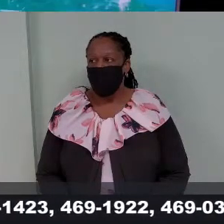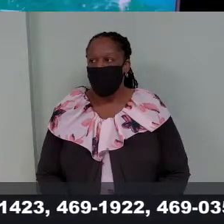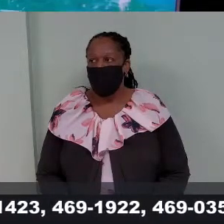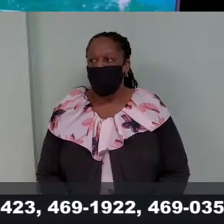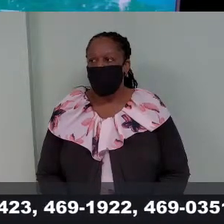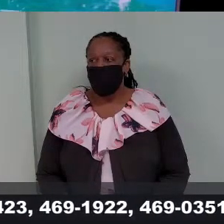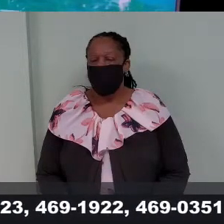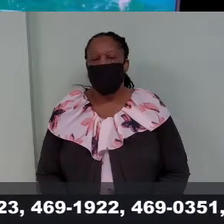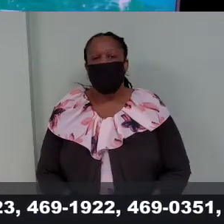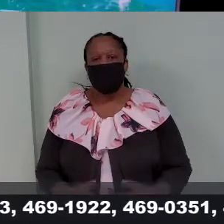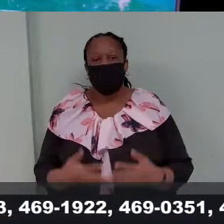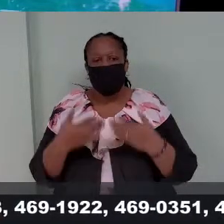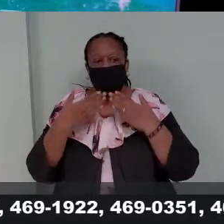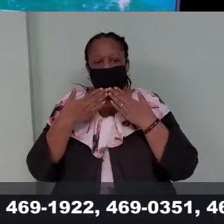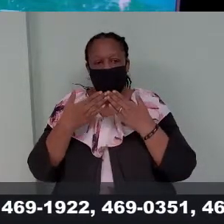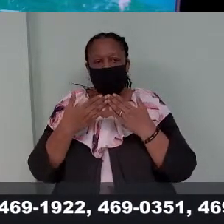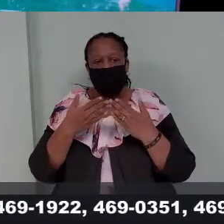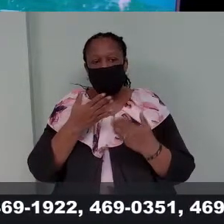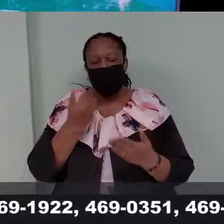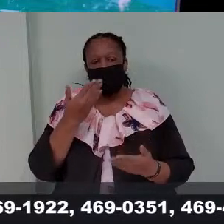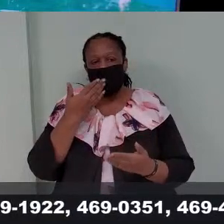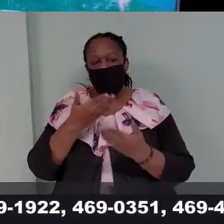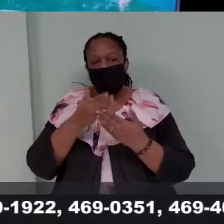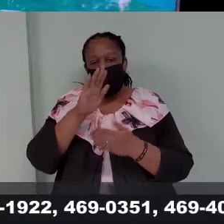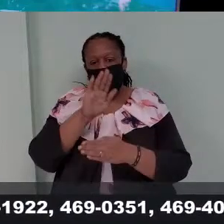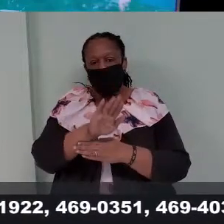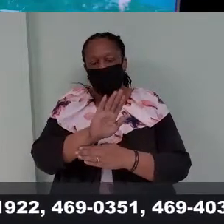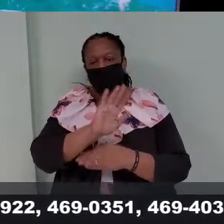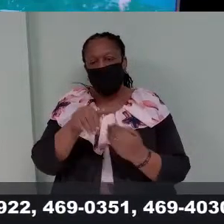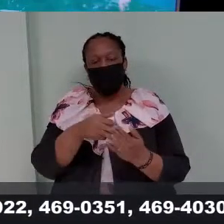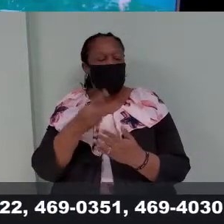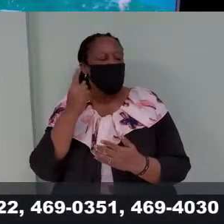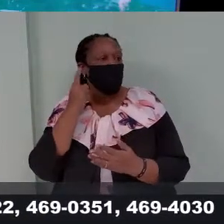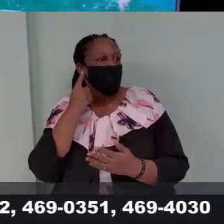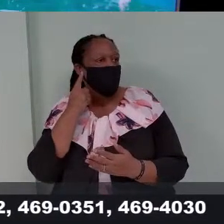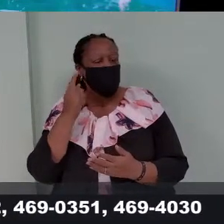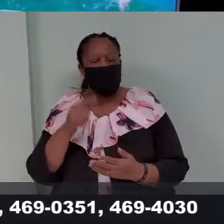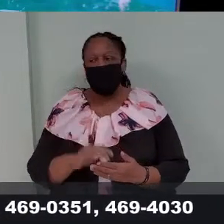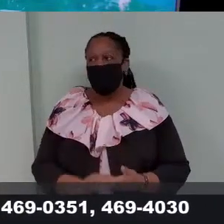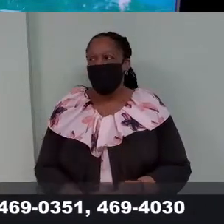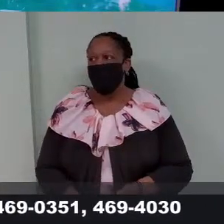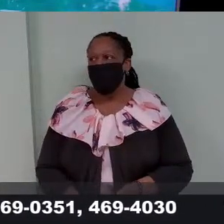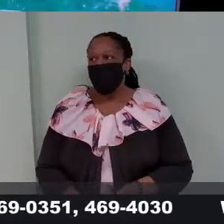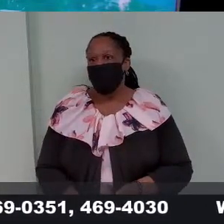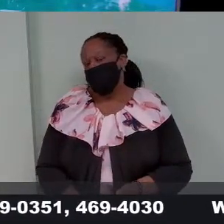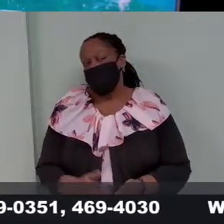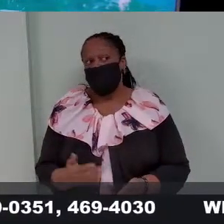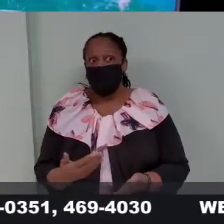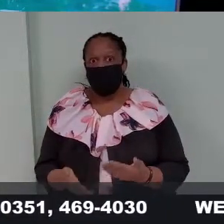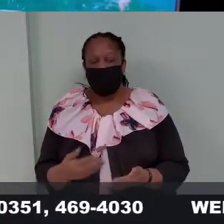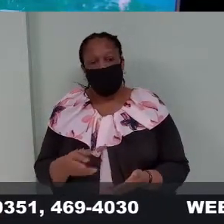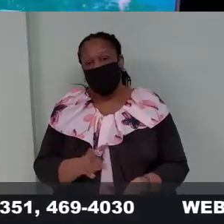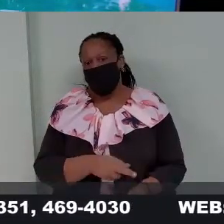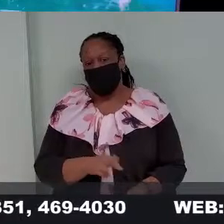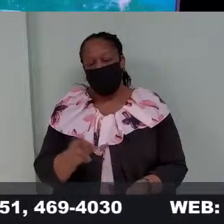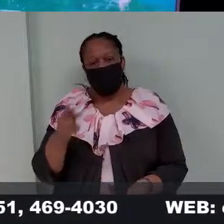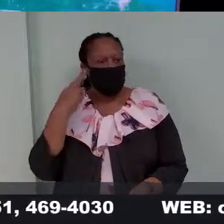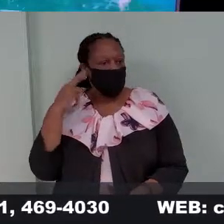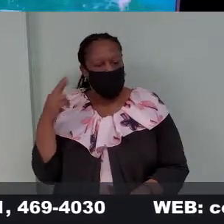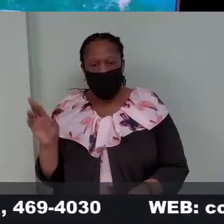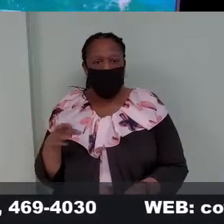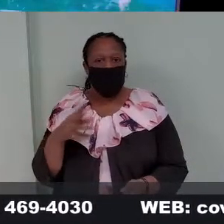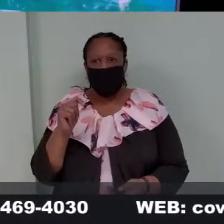Thank you, Mr. Williams. Pleasant good afternoon to all listening to this broadcast by whatever means.